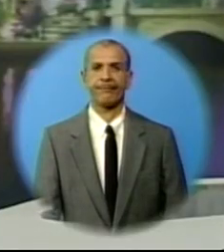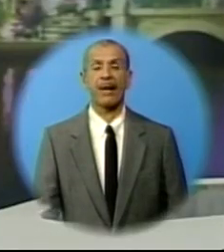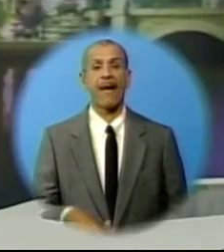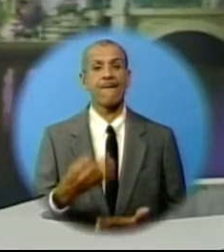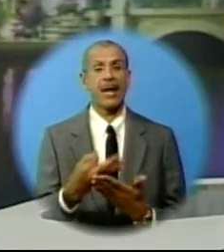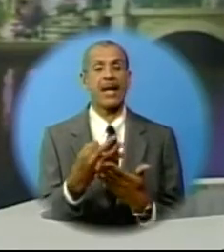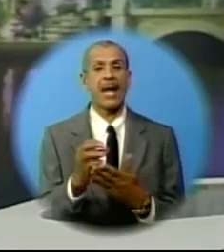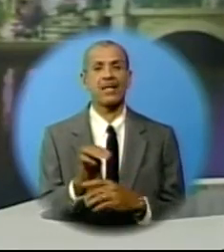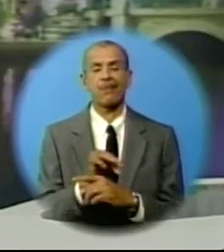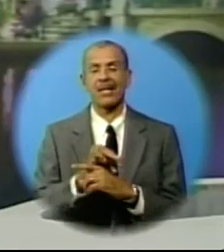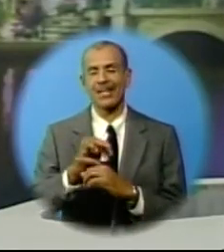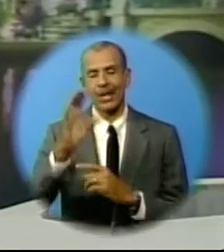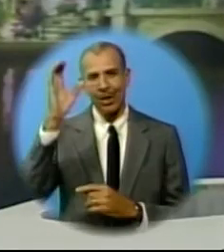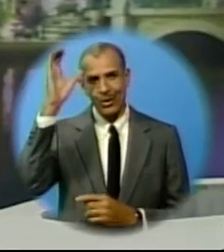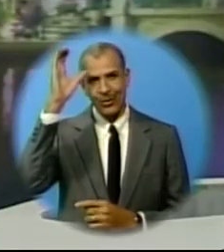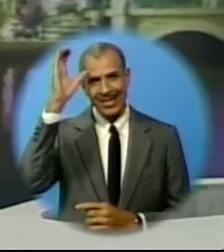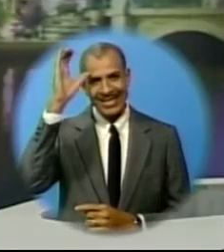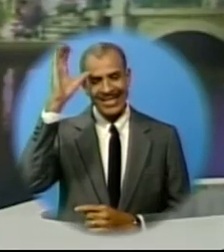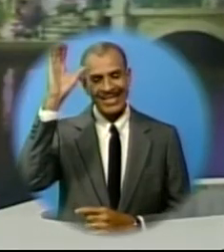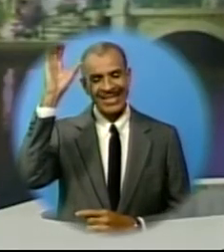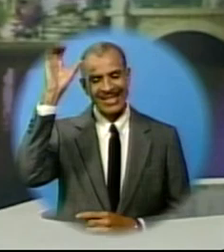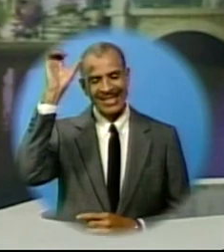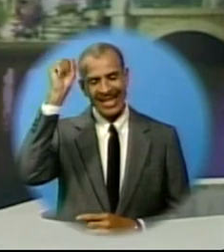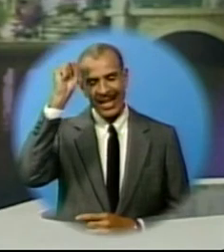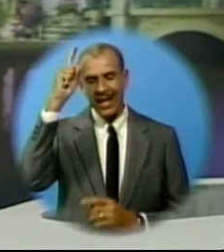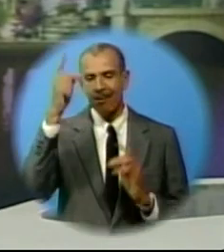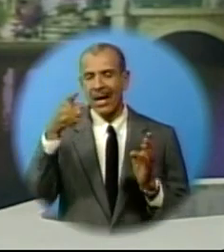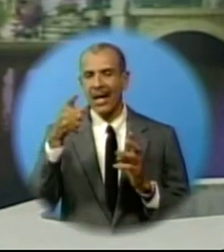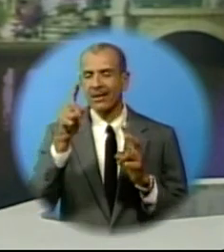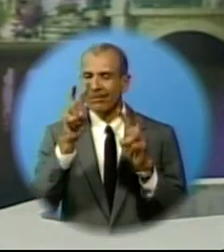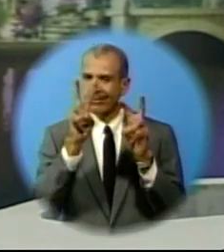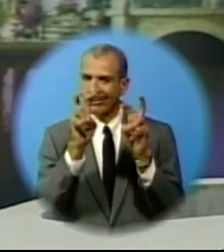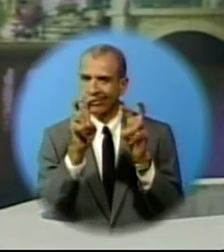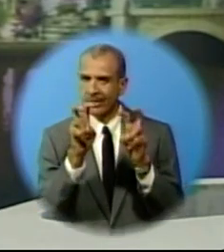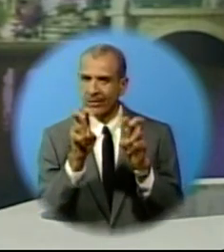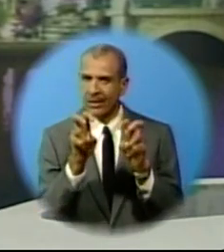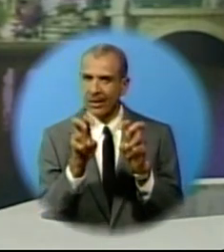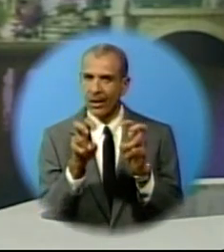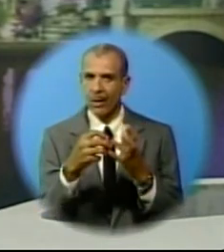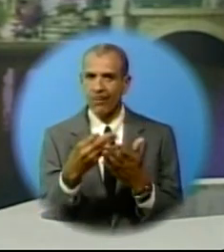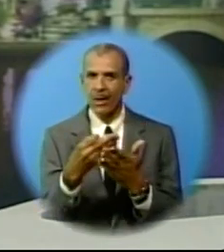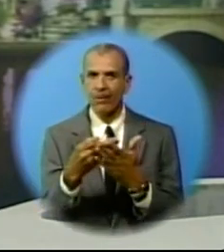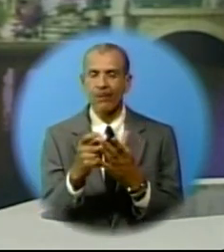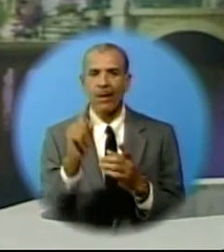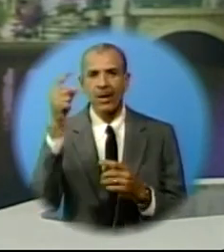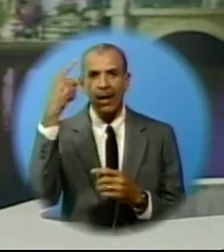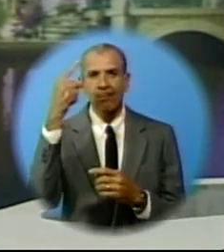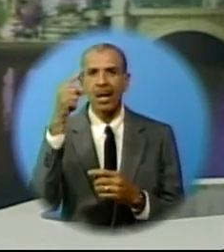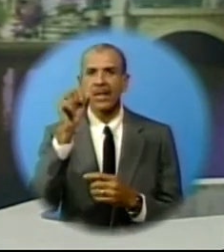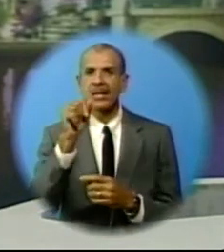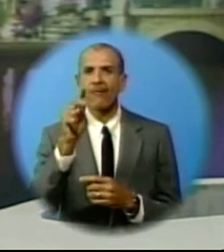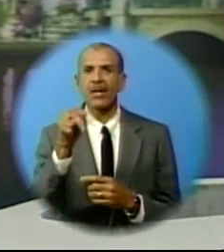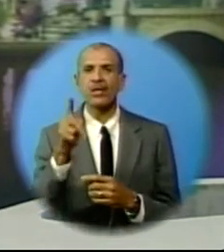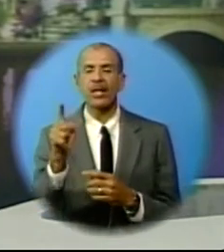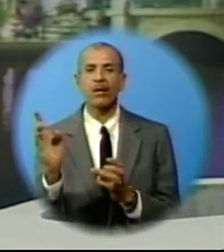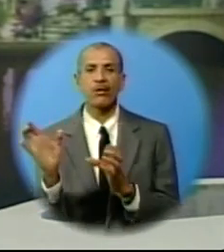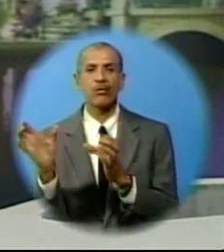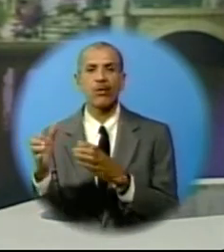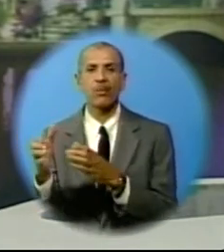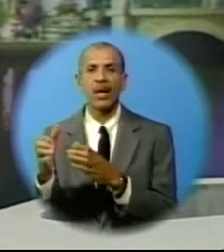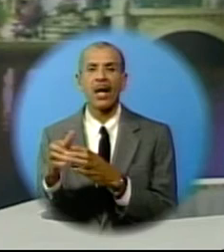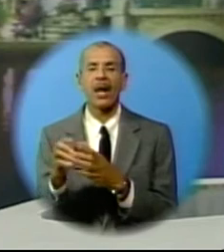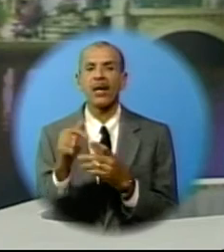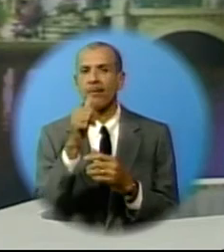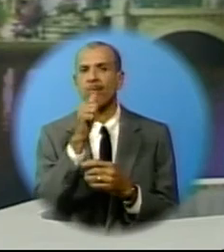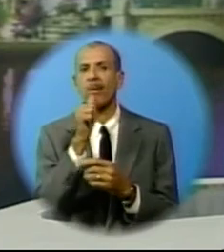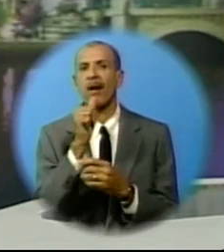Finance Minister Chris Sinclair plans to launch an investigation into the alleged placement of funds from a government subvention to that party into a